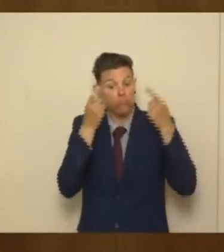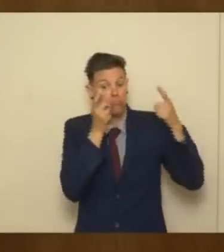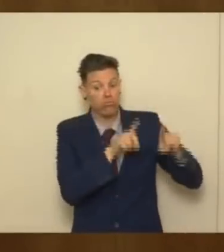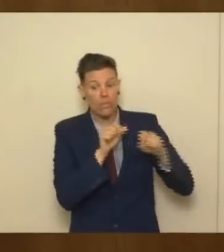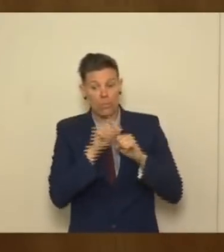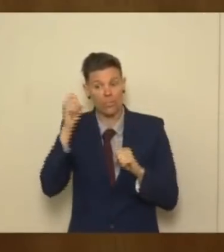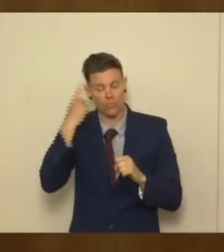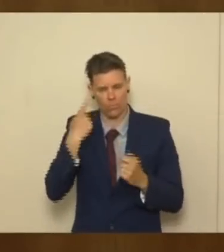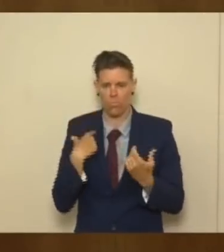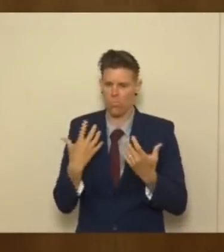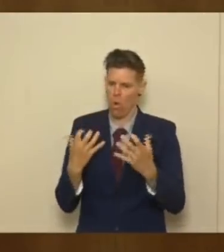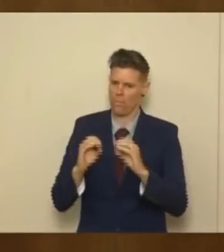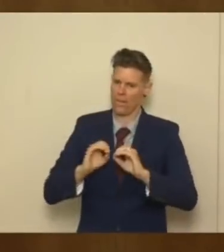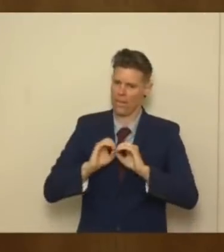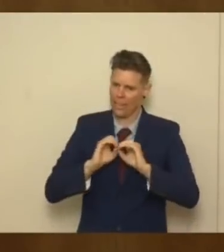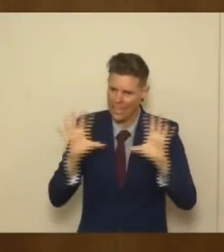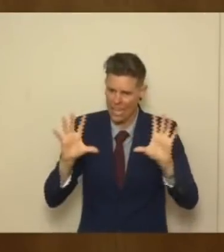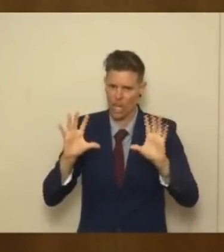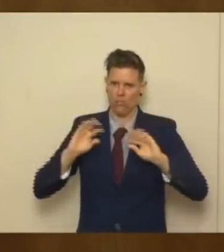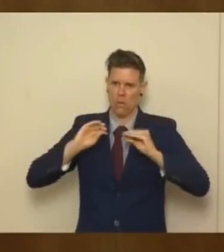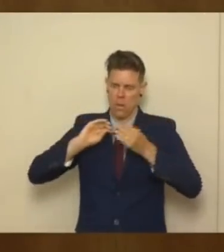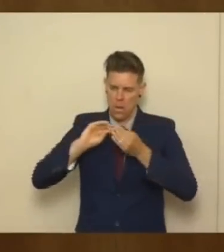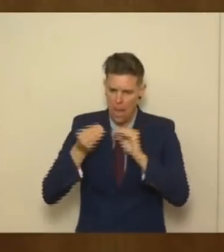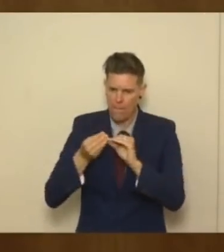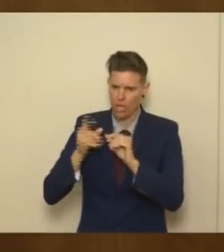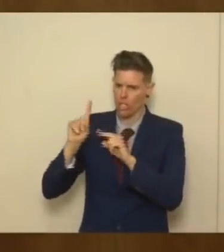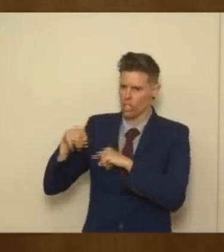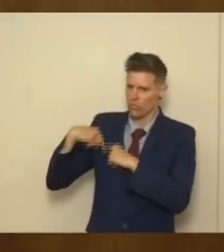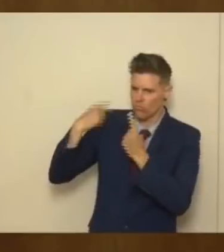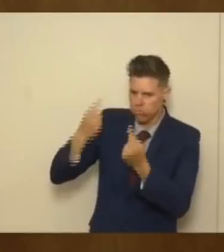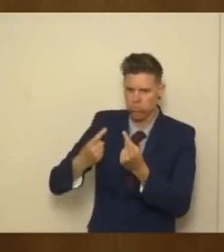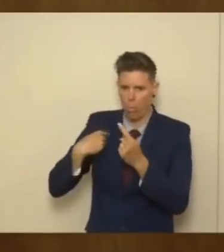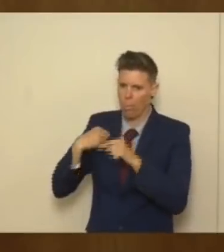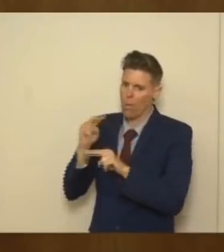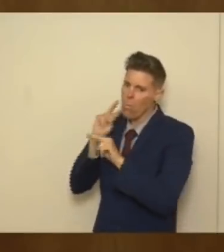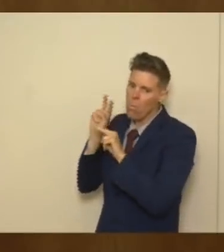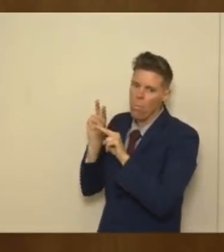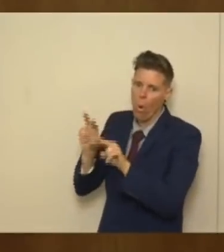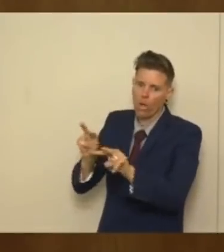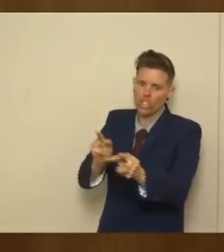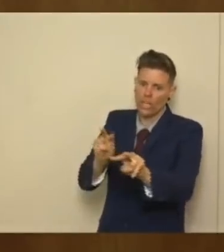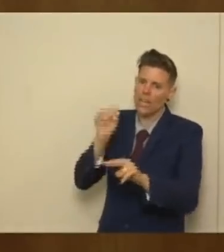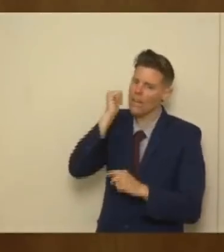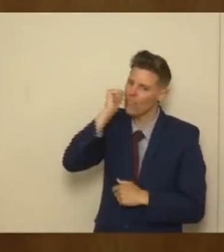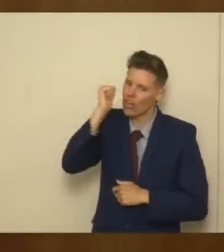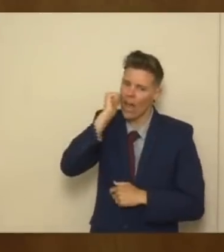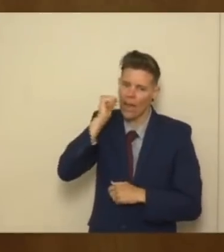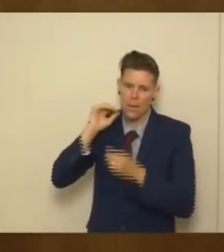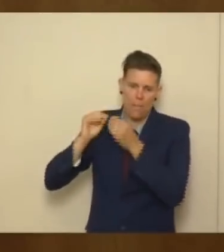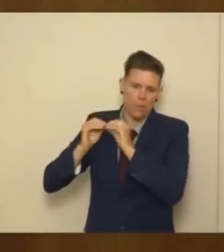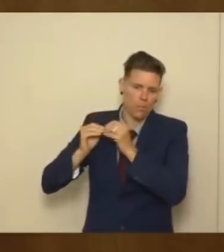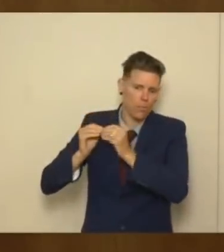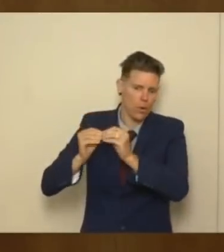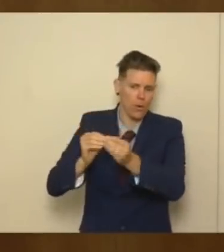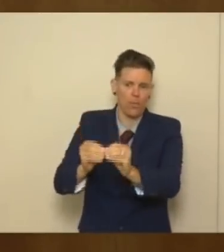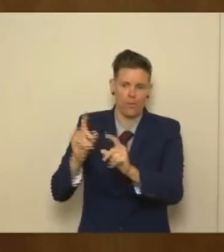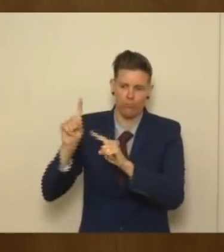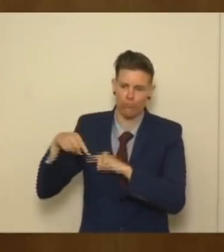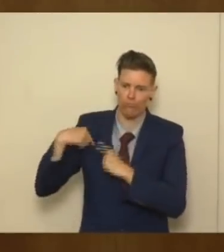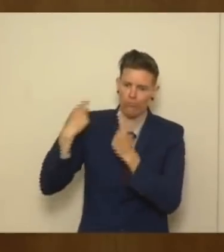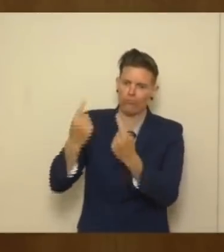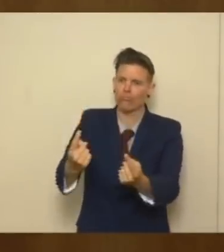1 or 2 days of data, but we watch these numbers every single day, and with particular sensitivity to